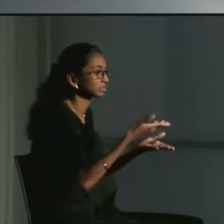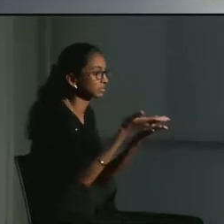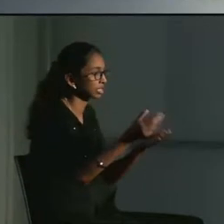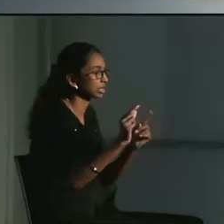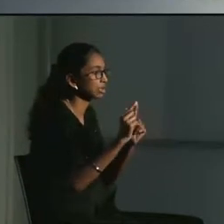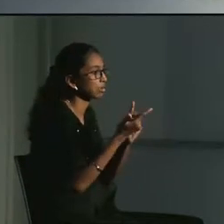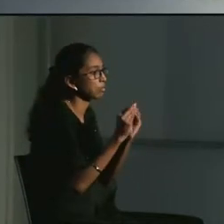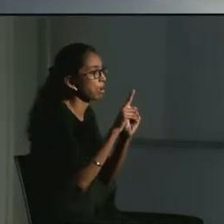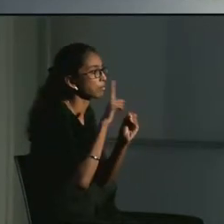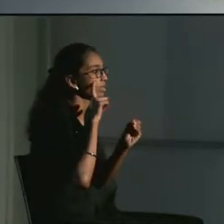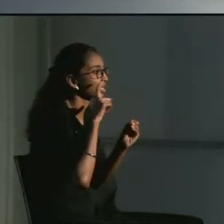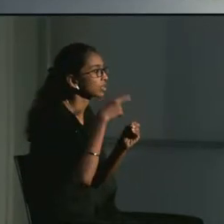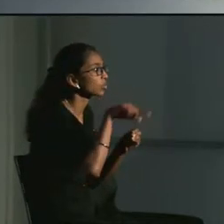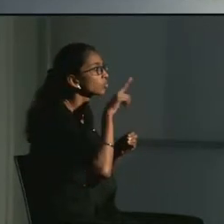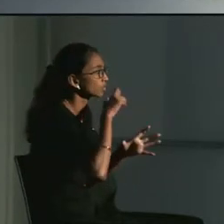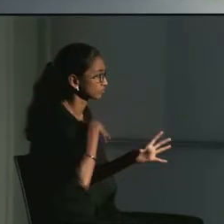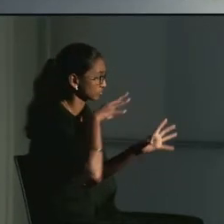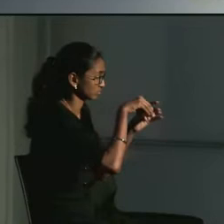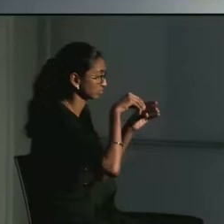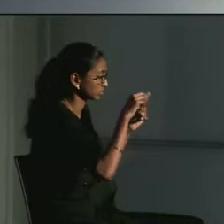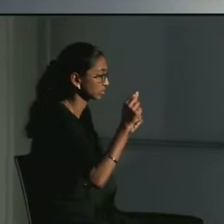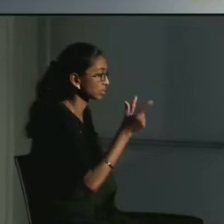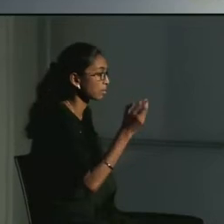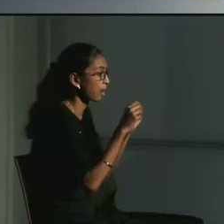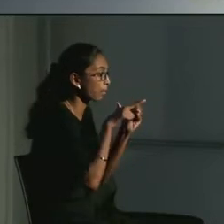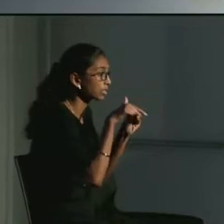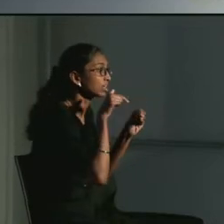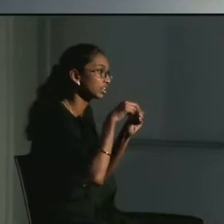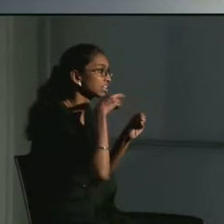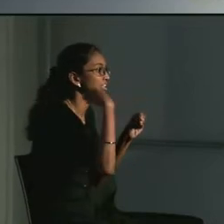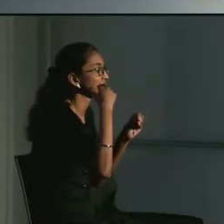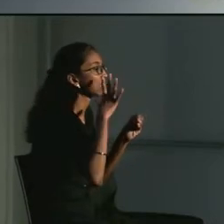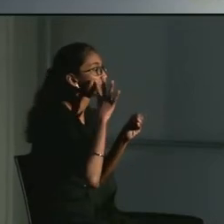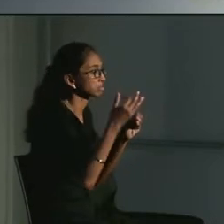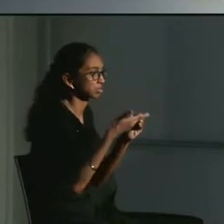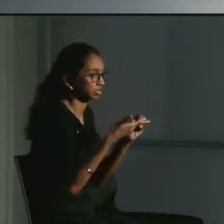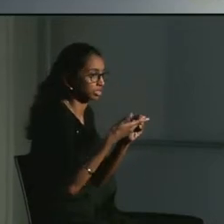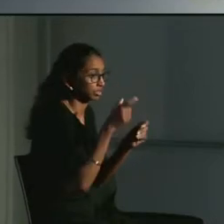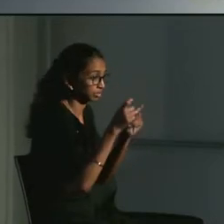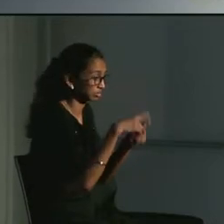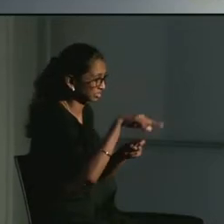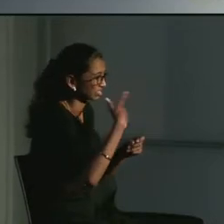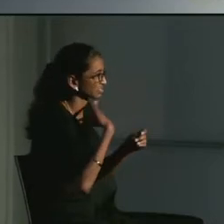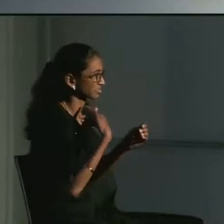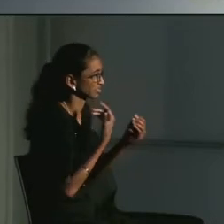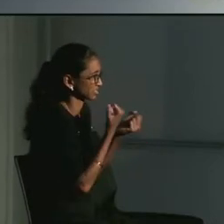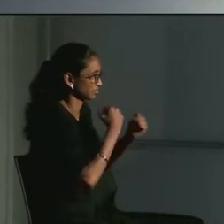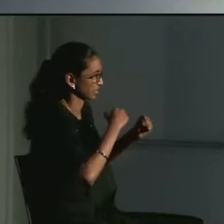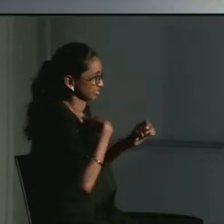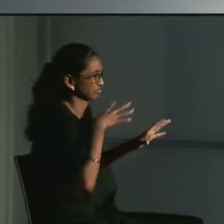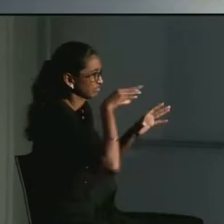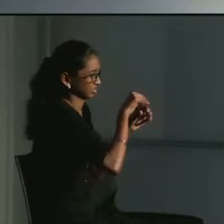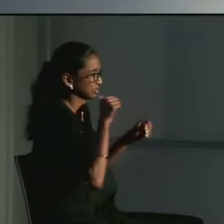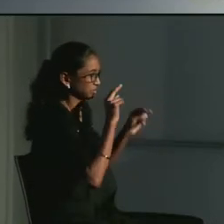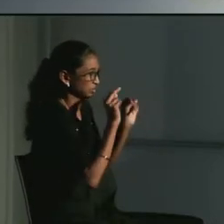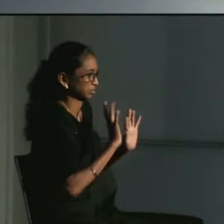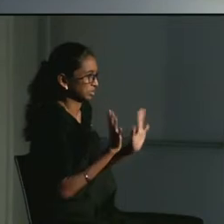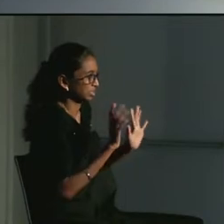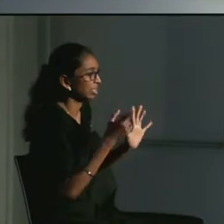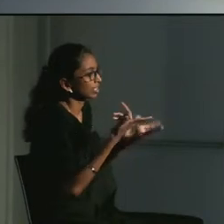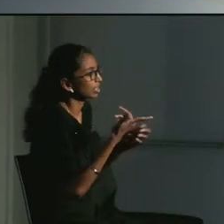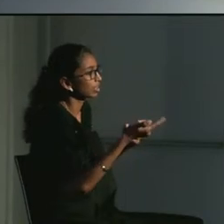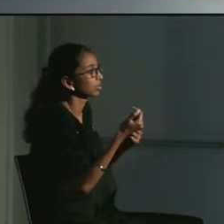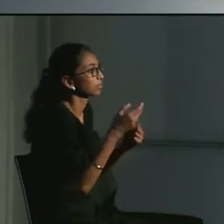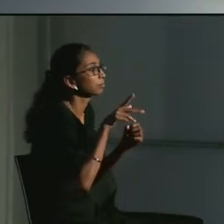and who occupies that public and how it is treated? For those denied the use of public space, are imagining and using space catered